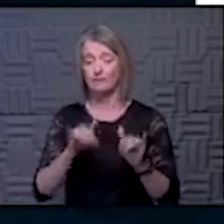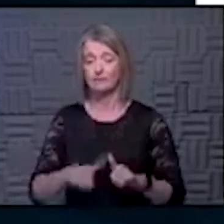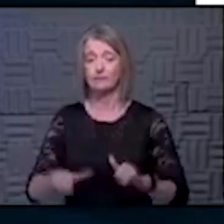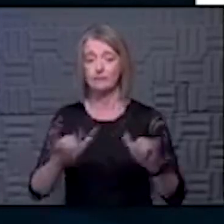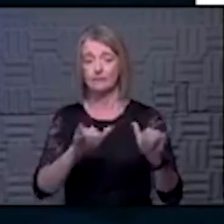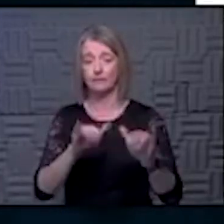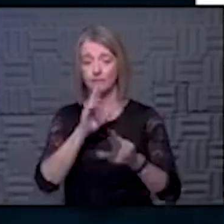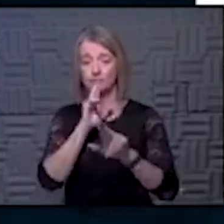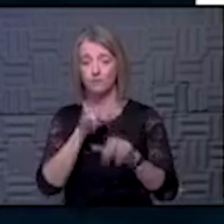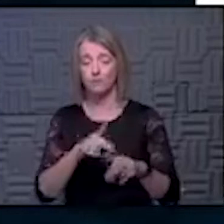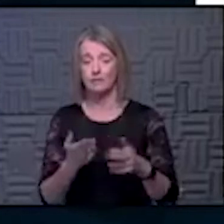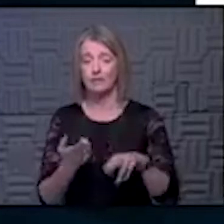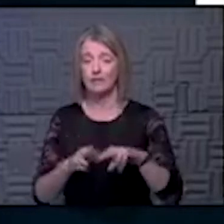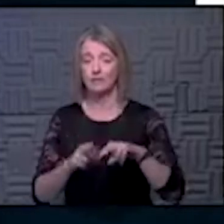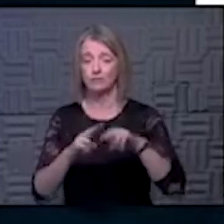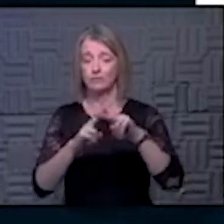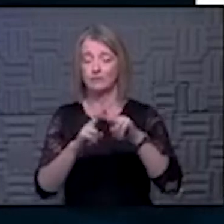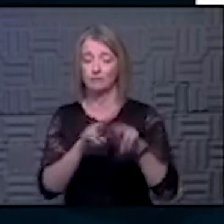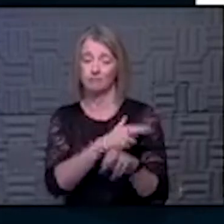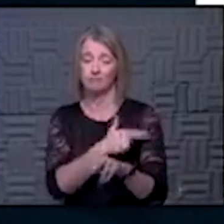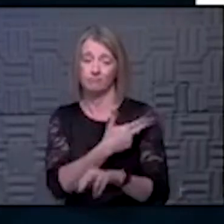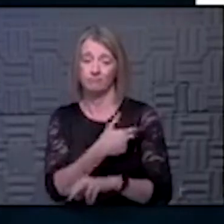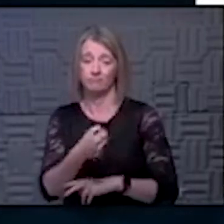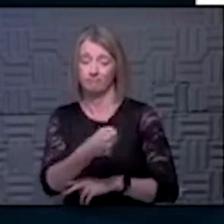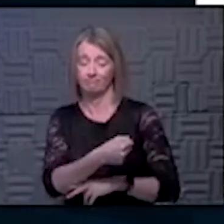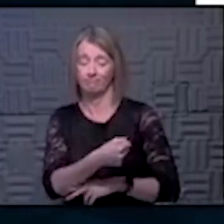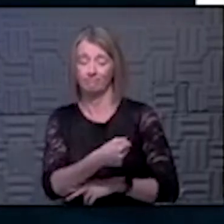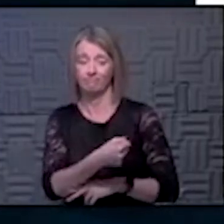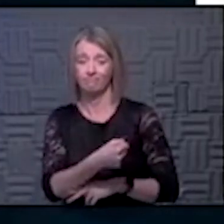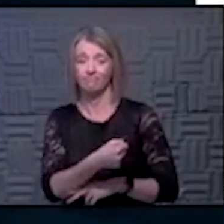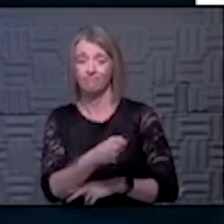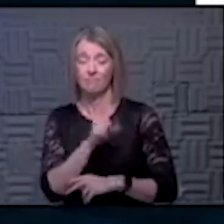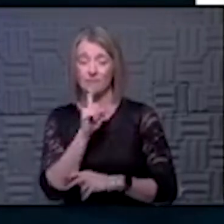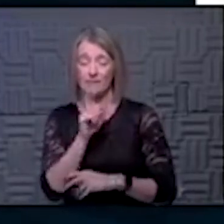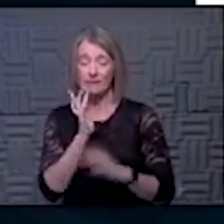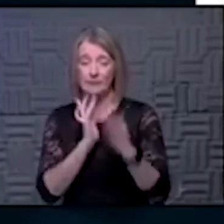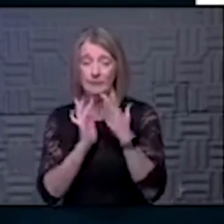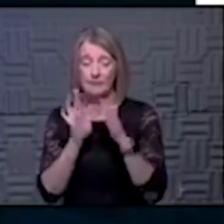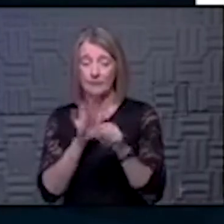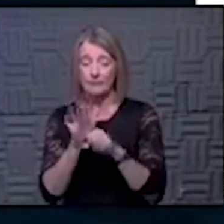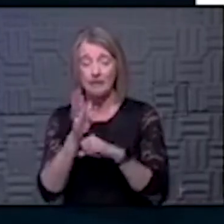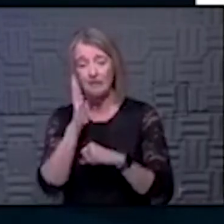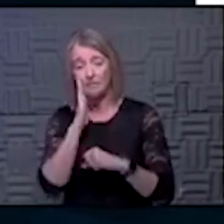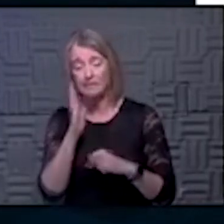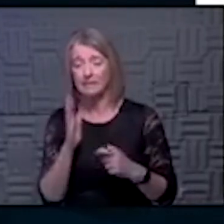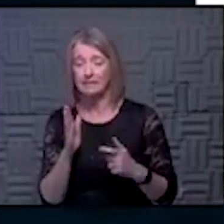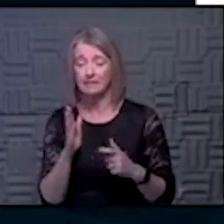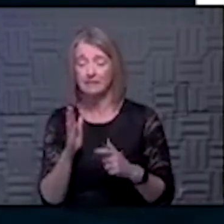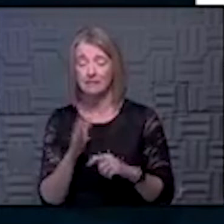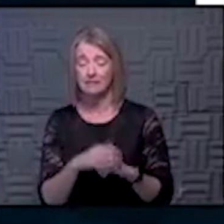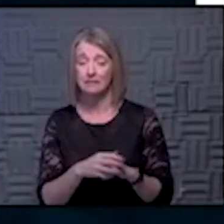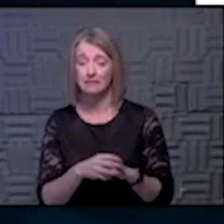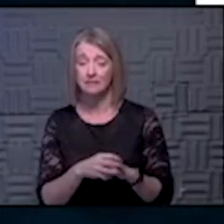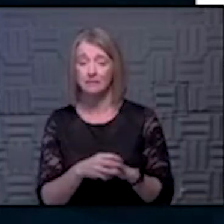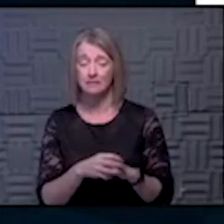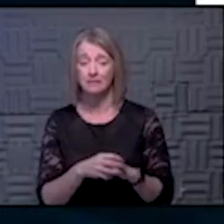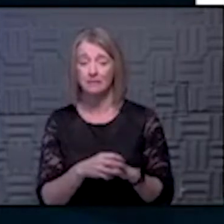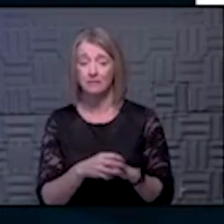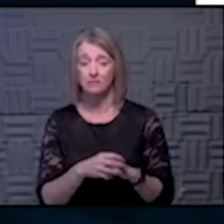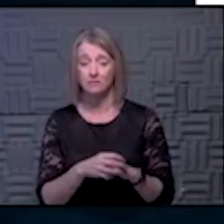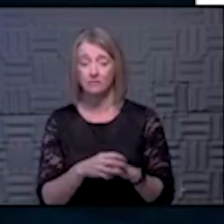same or resultant increase in hospitalizations at a time where hospital beds are tight. And so I think that's the